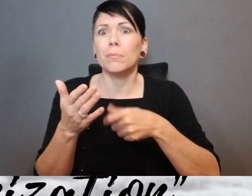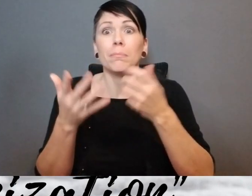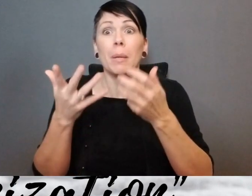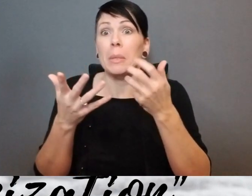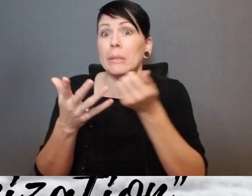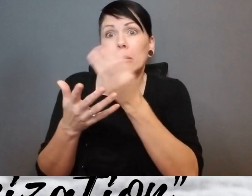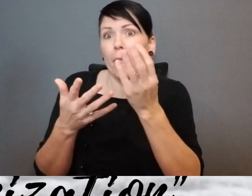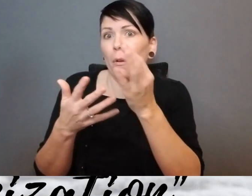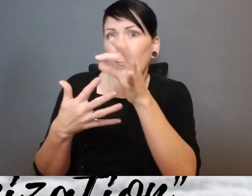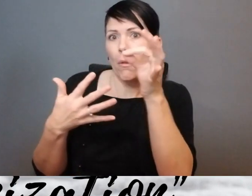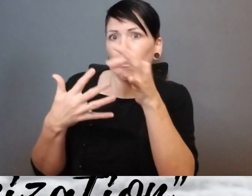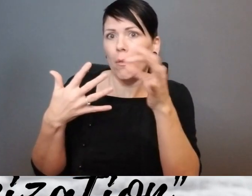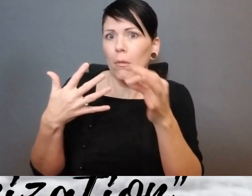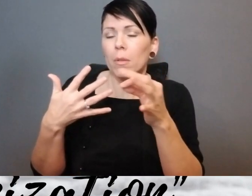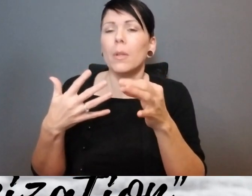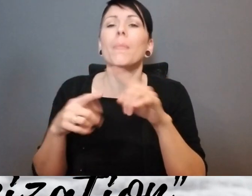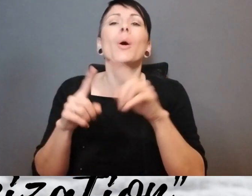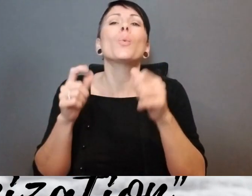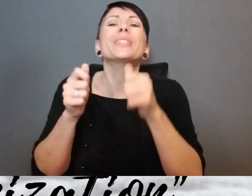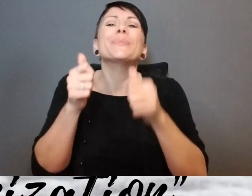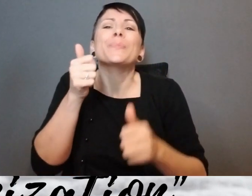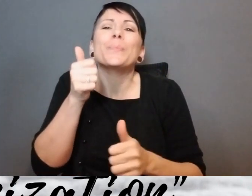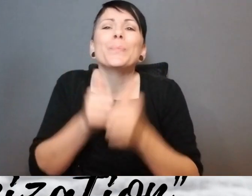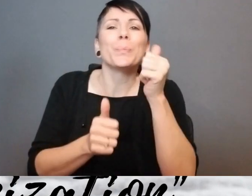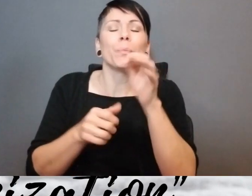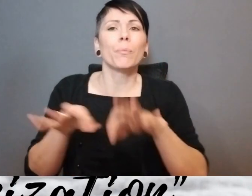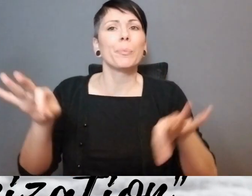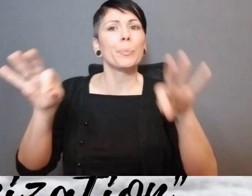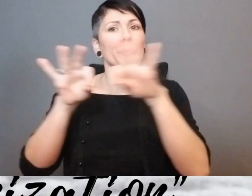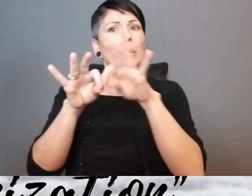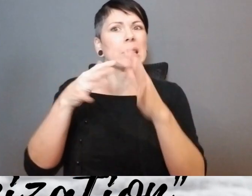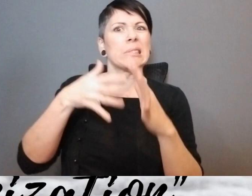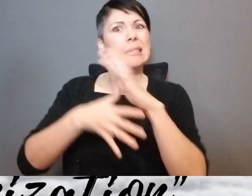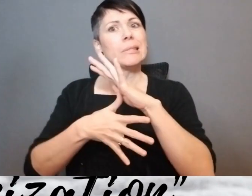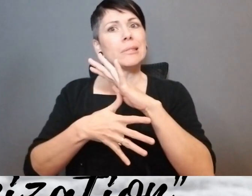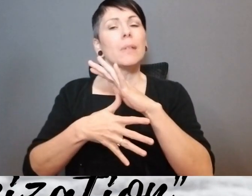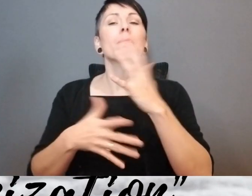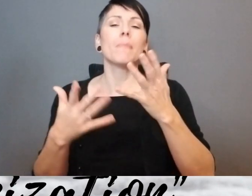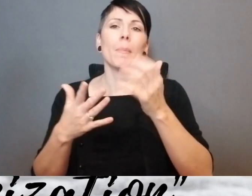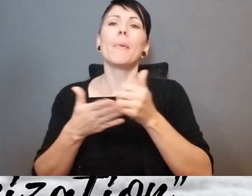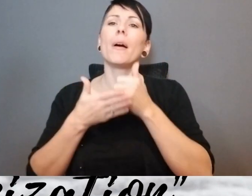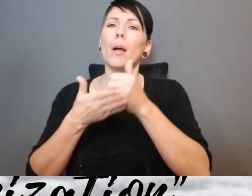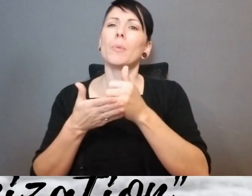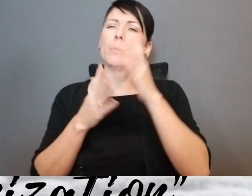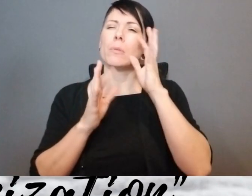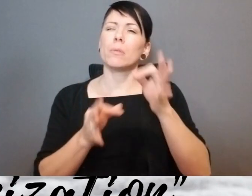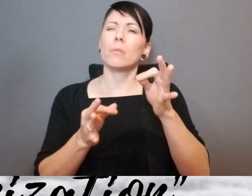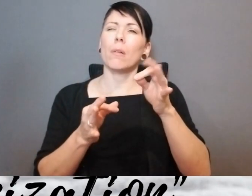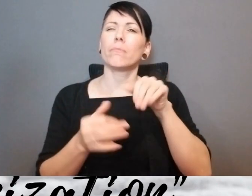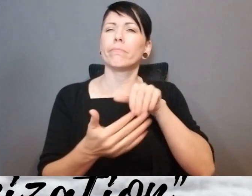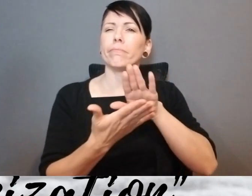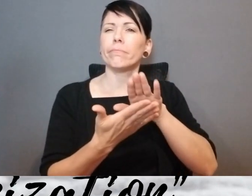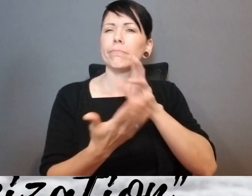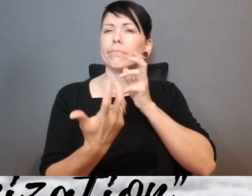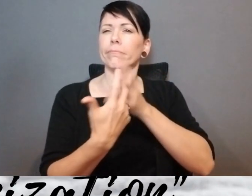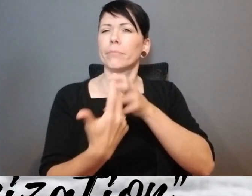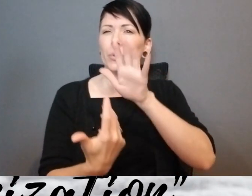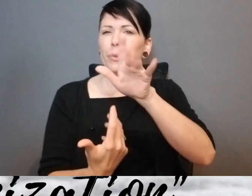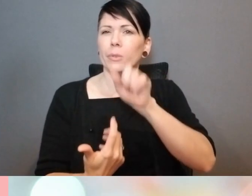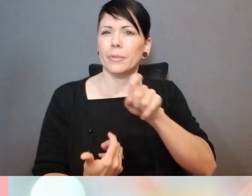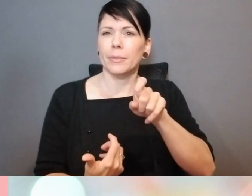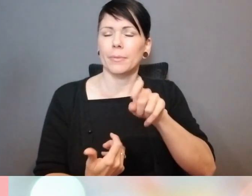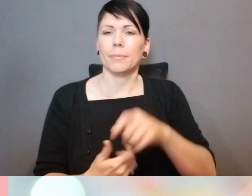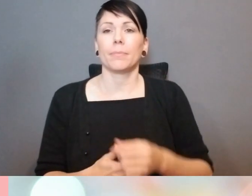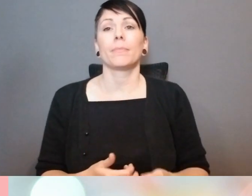not mutually exclusive, by the way, but if you know what thing is most important to you, that might guide you in one direction or another. So